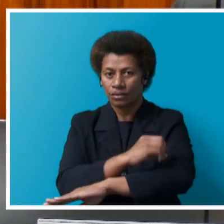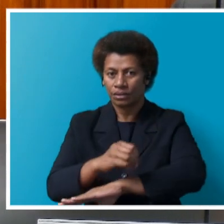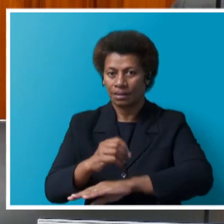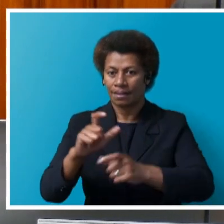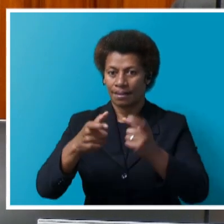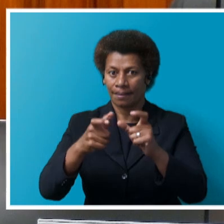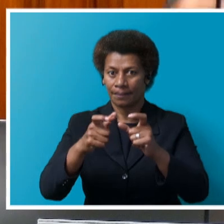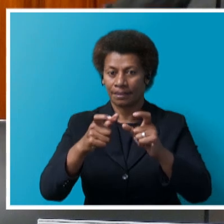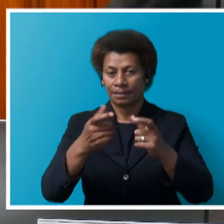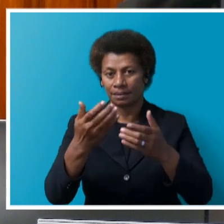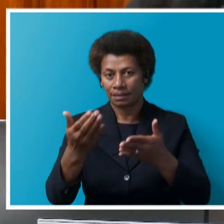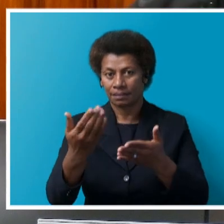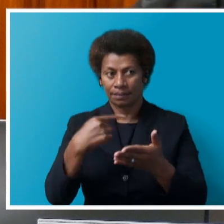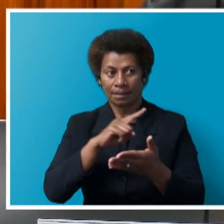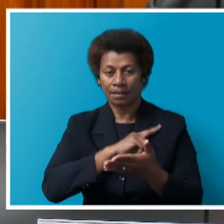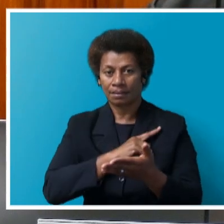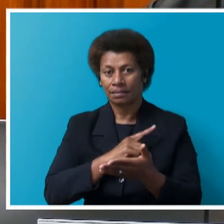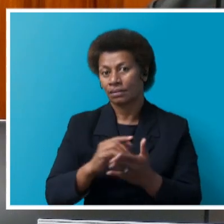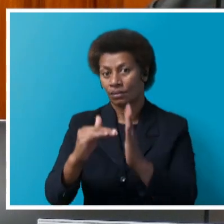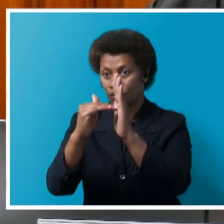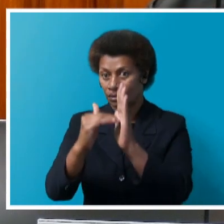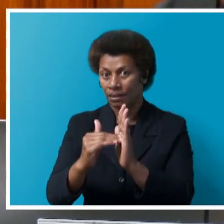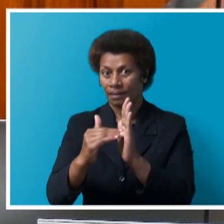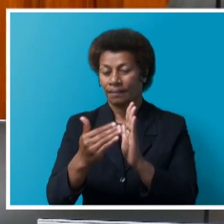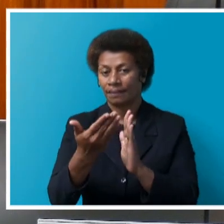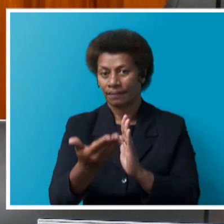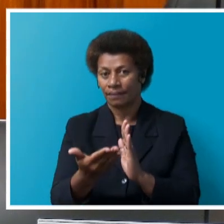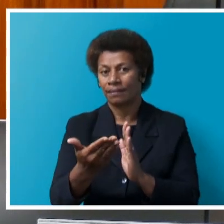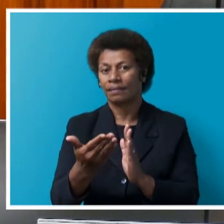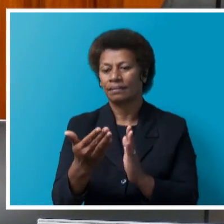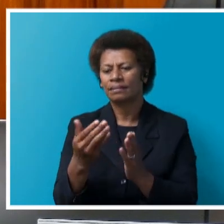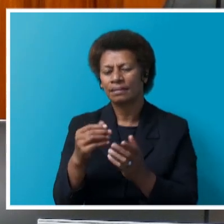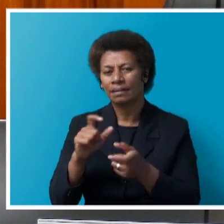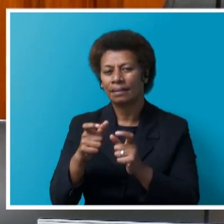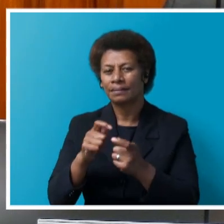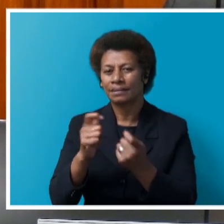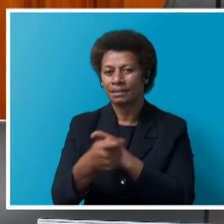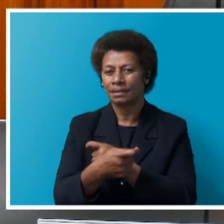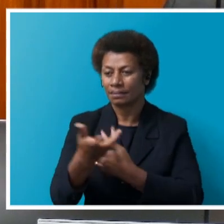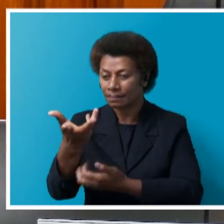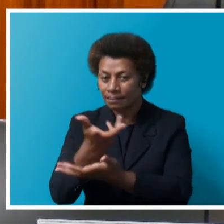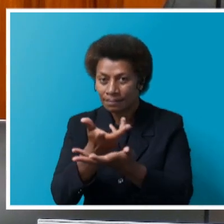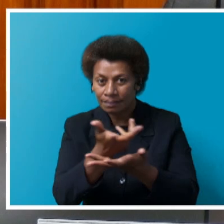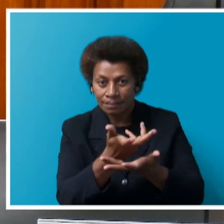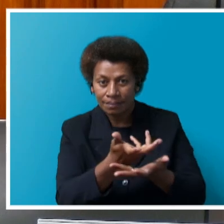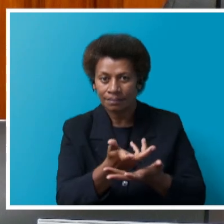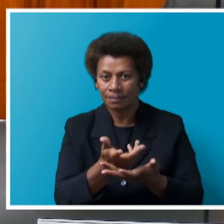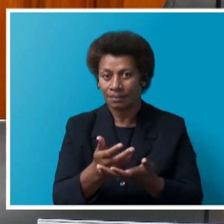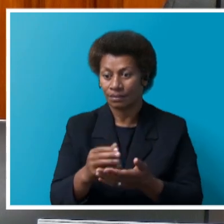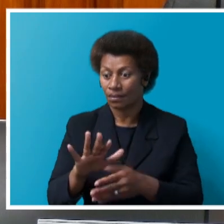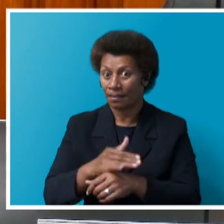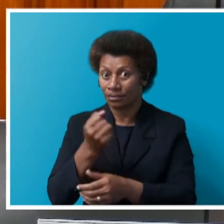appointed as co-chair of the UNFCCC Ocean and Climate Change Dialogue, a role that ensures the voices of Pacific